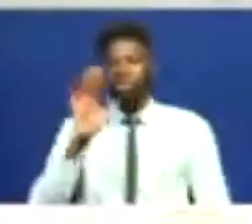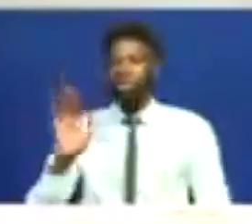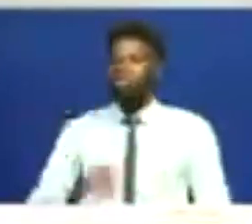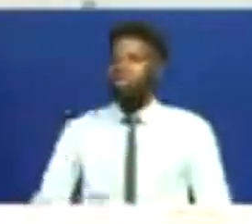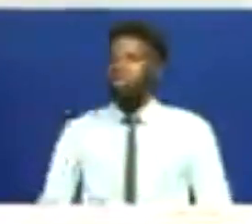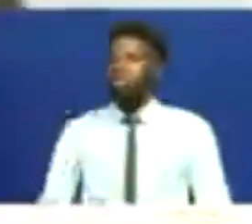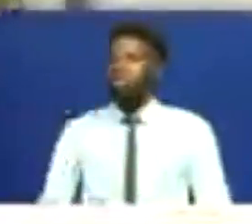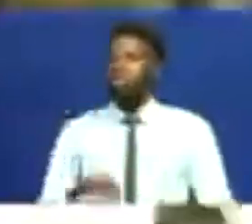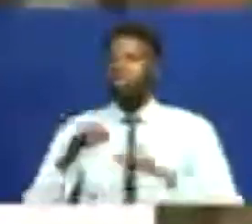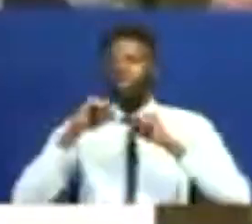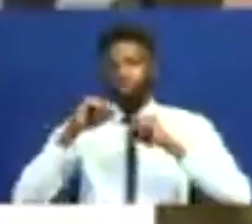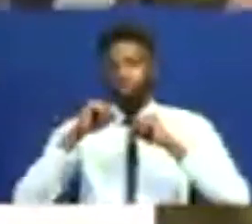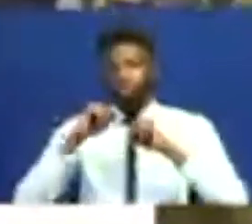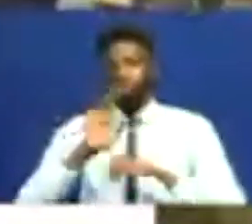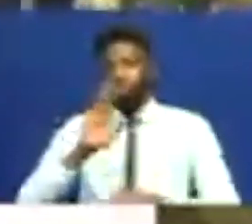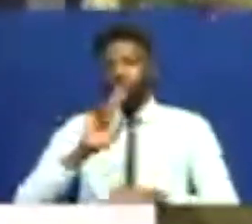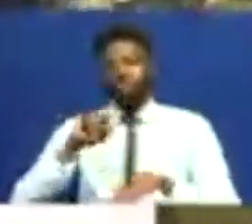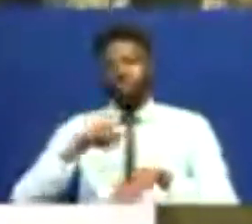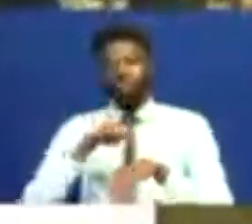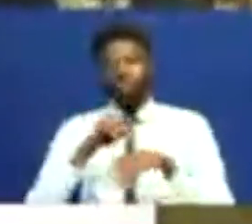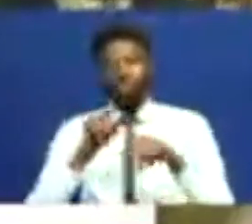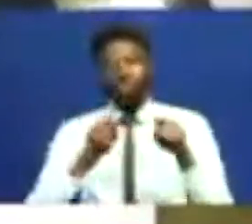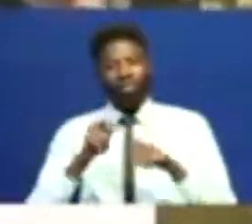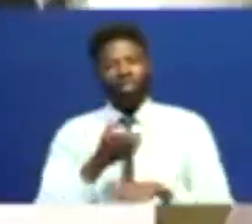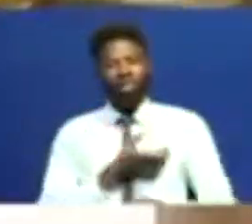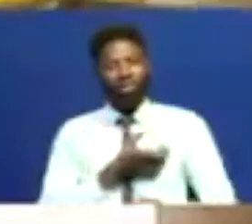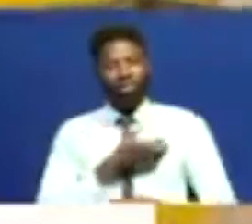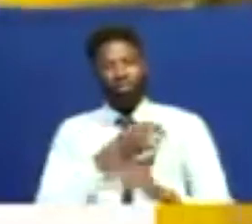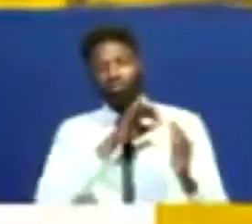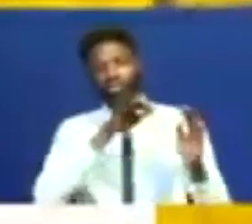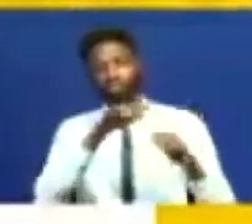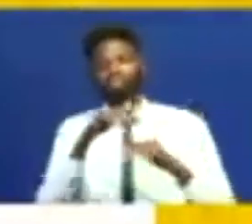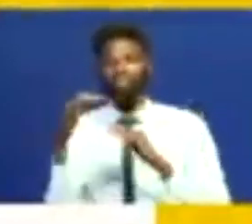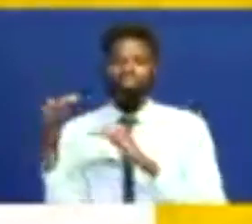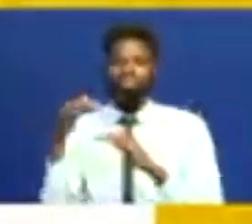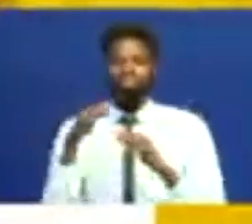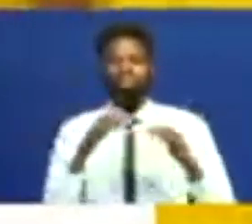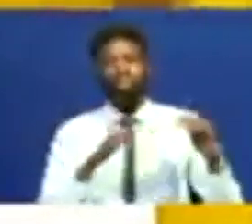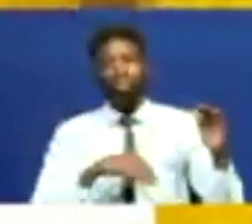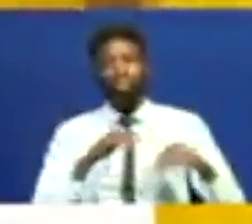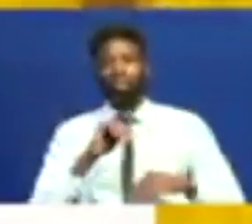Officials of the National Governing Council trooped to the Bomas of Kenya Friday.